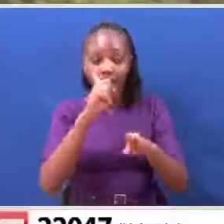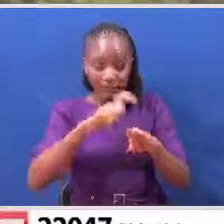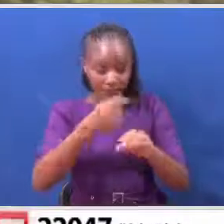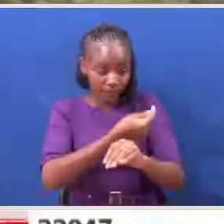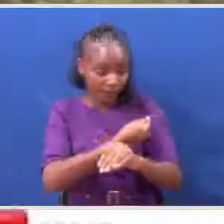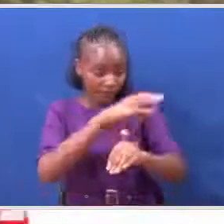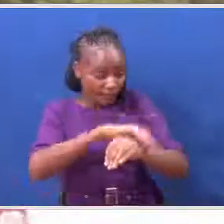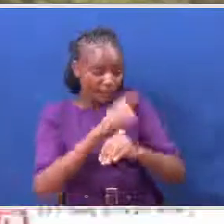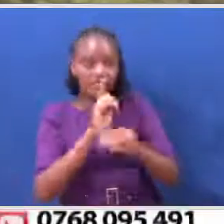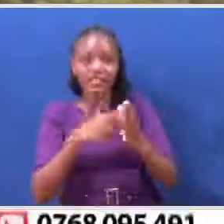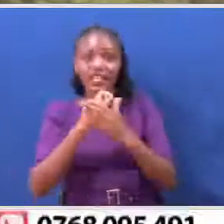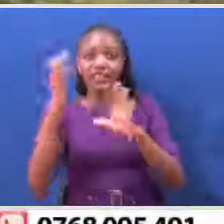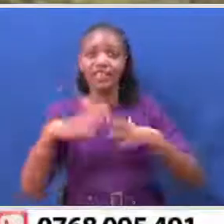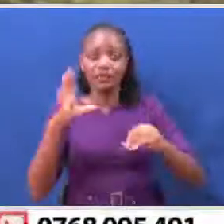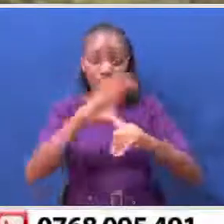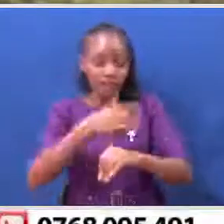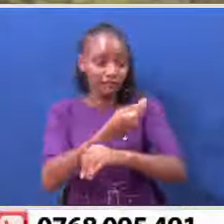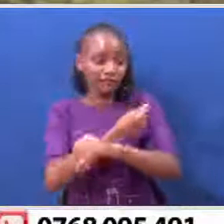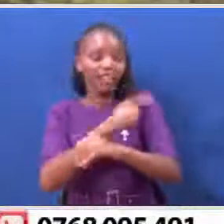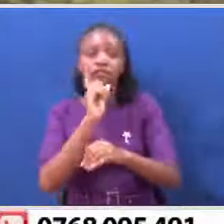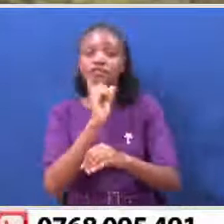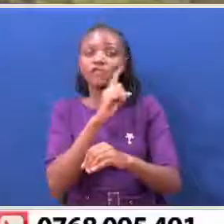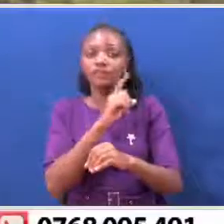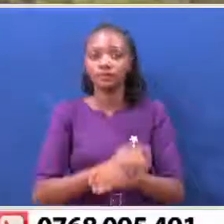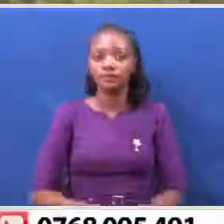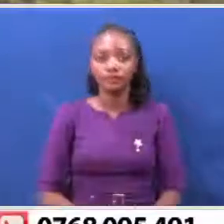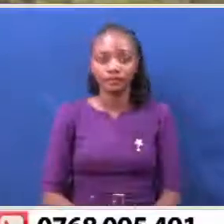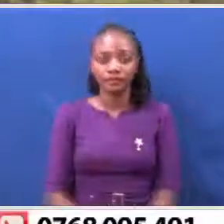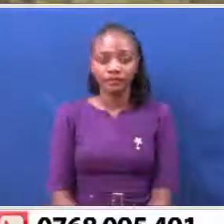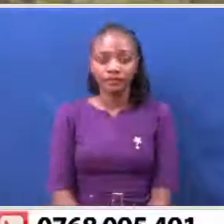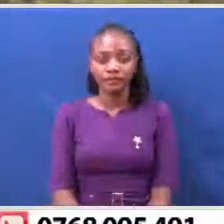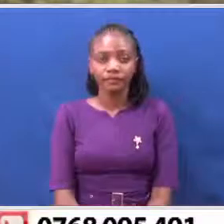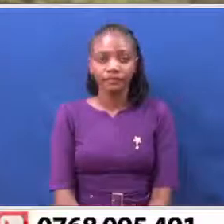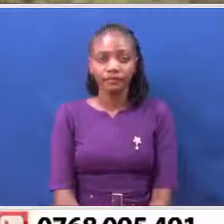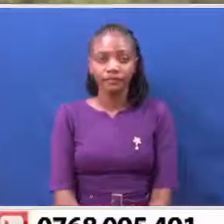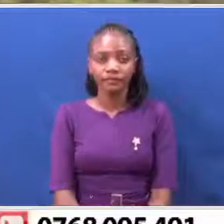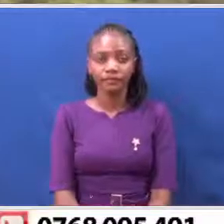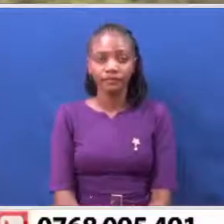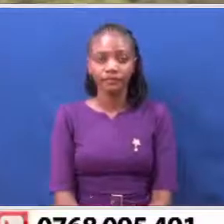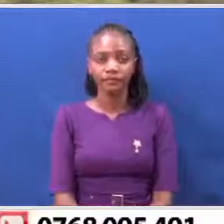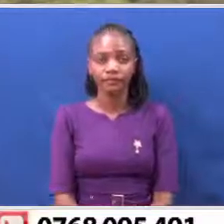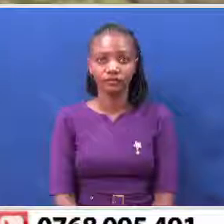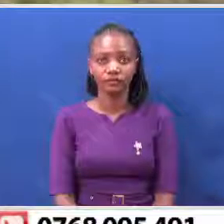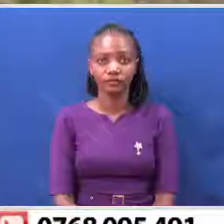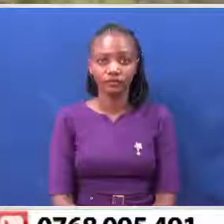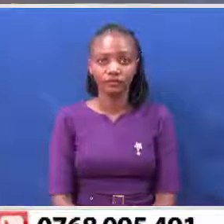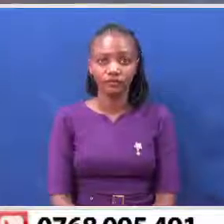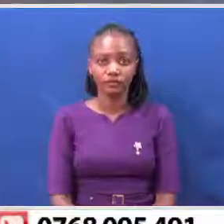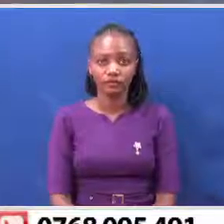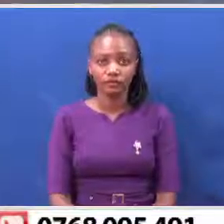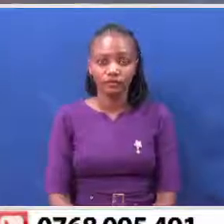is found, Kenyans get vaccinated too. Mwangi Maina, TV 47, Nairobi.